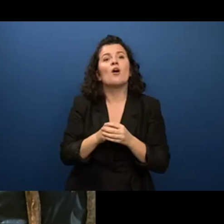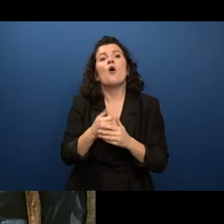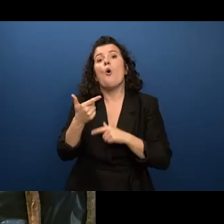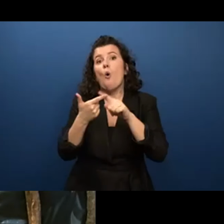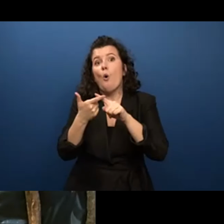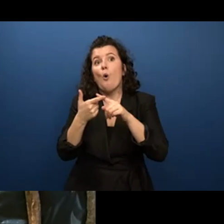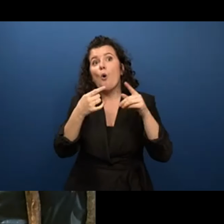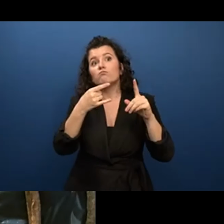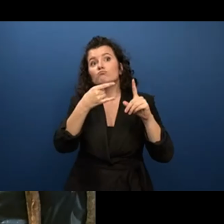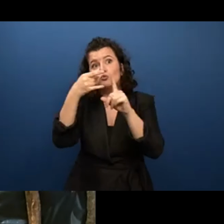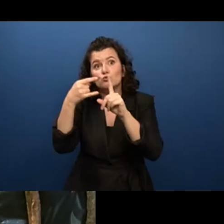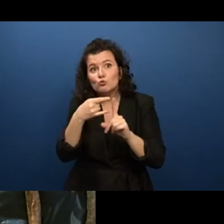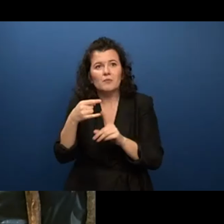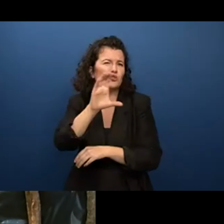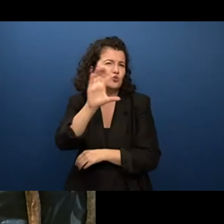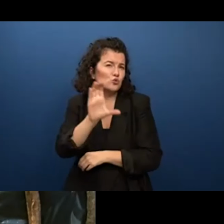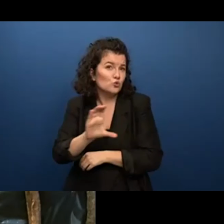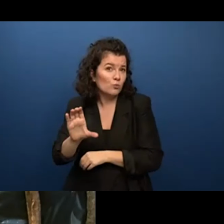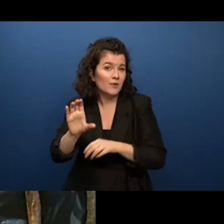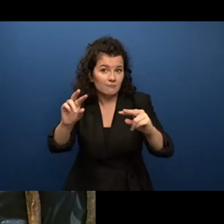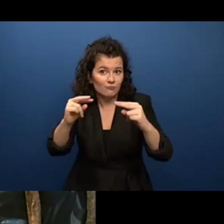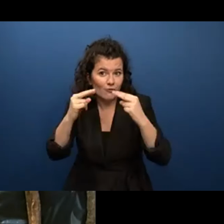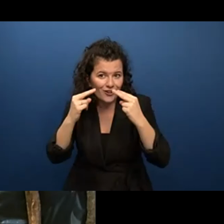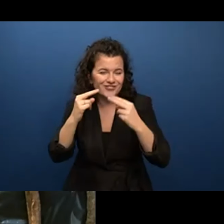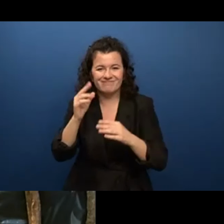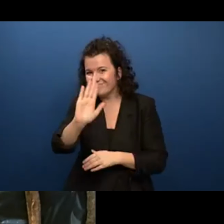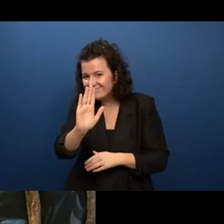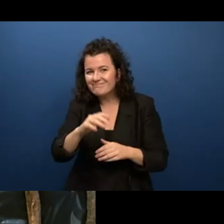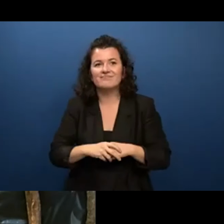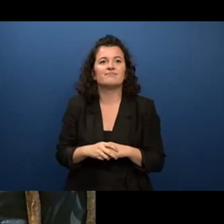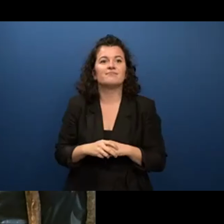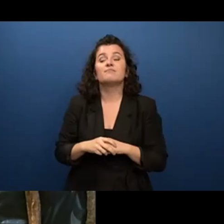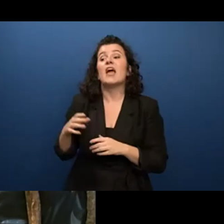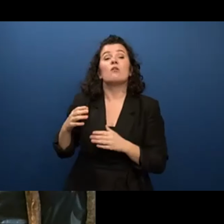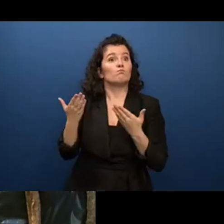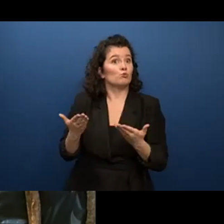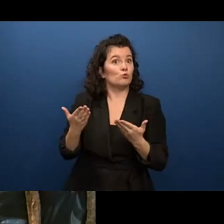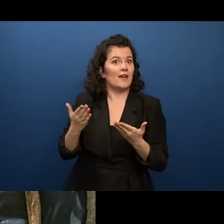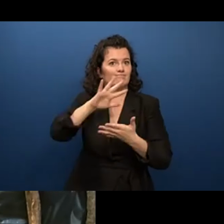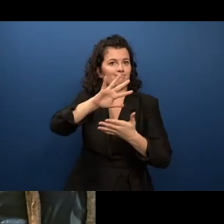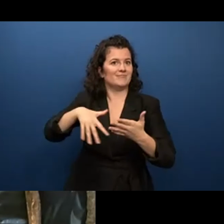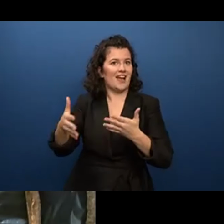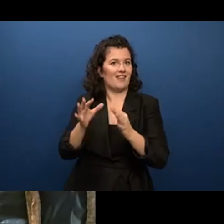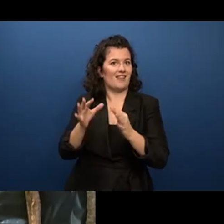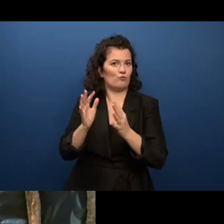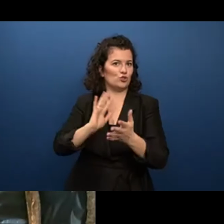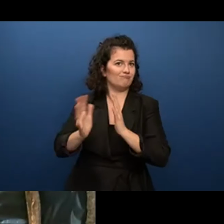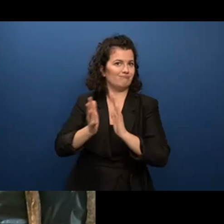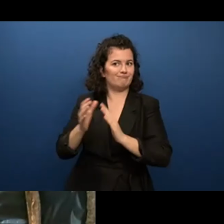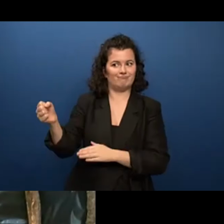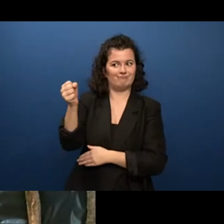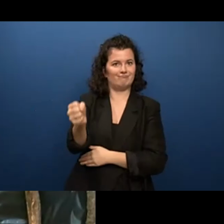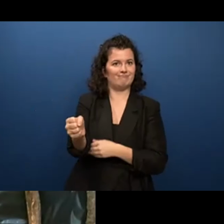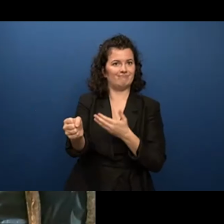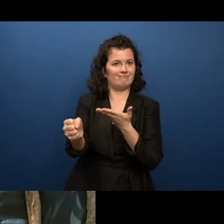as well, directly into the Zoom call. We have international sign language interpretation services available,